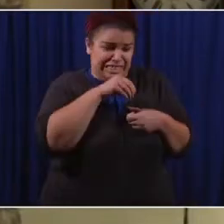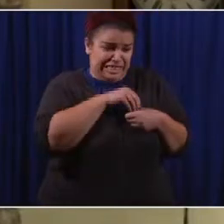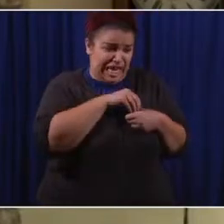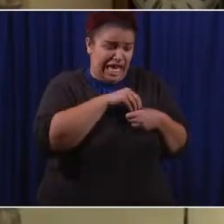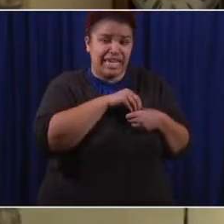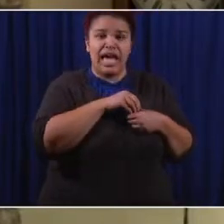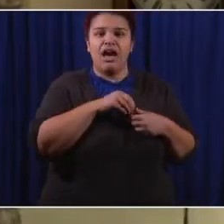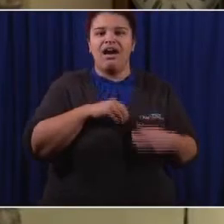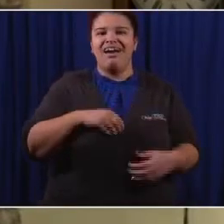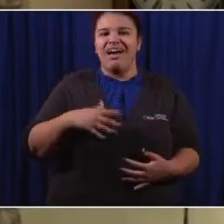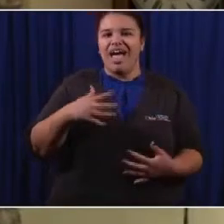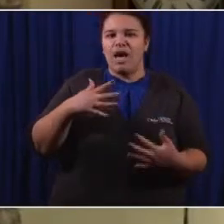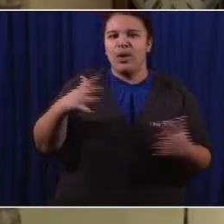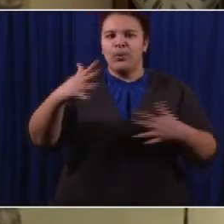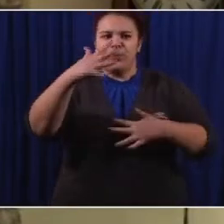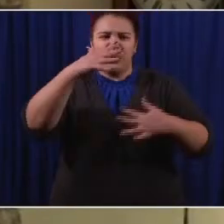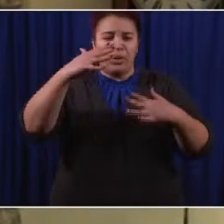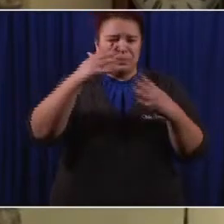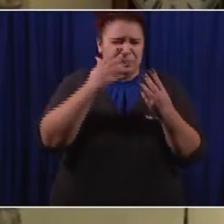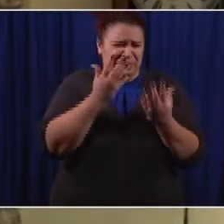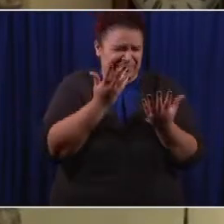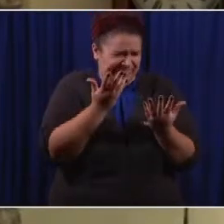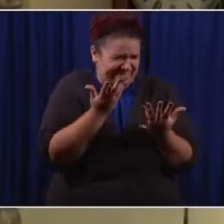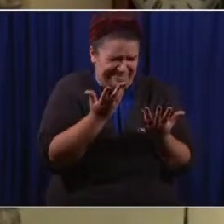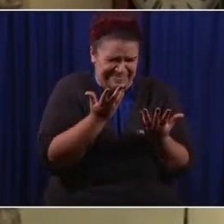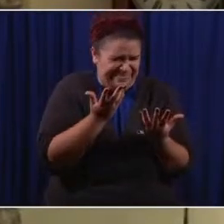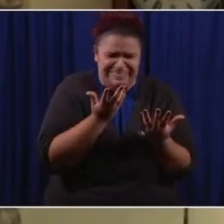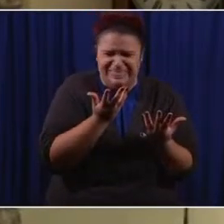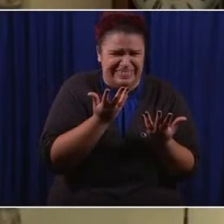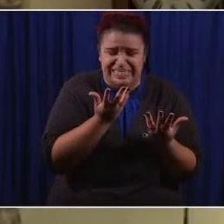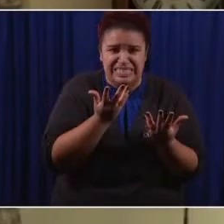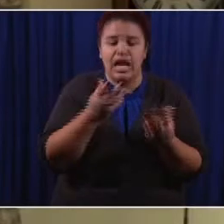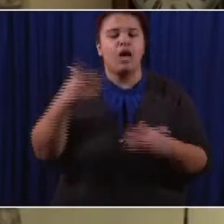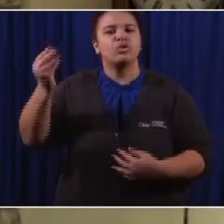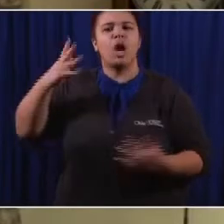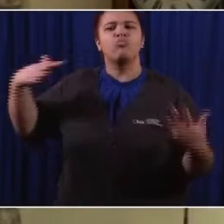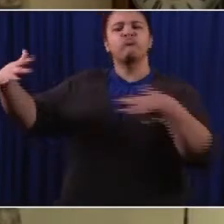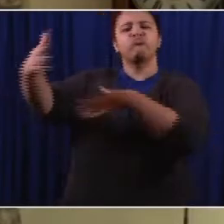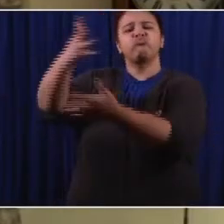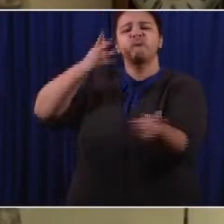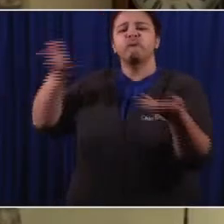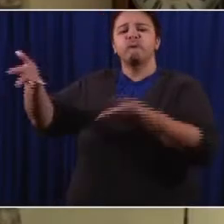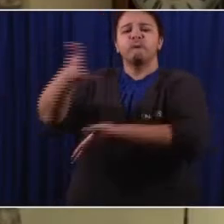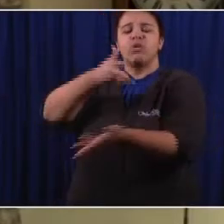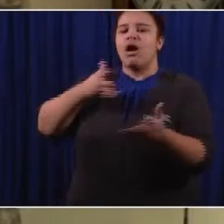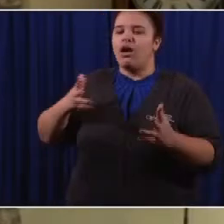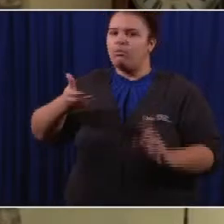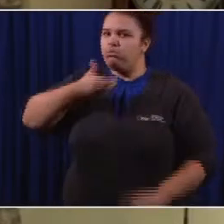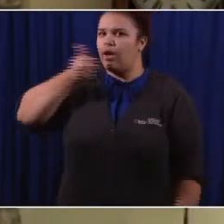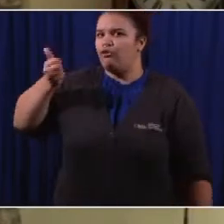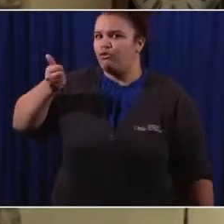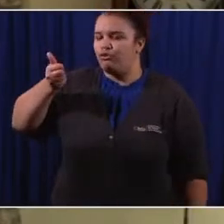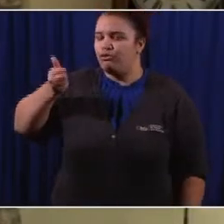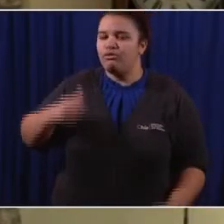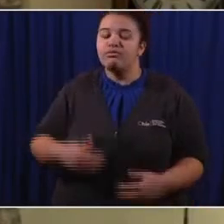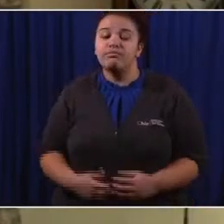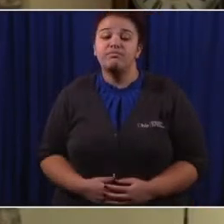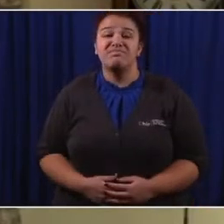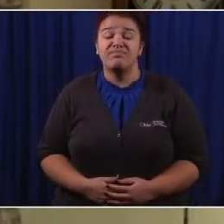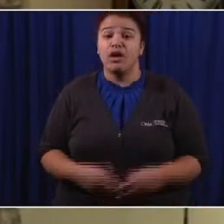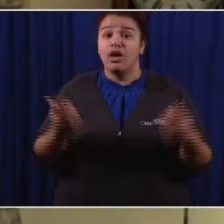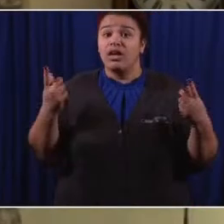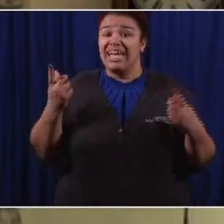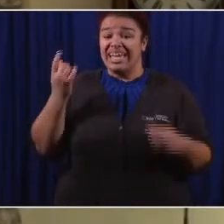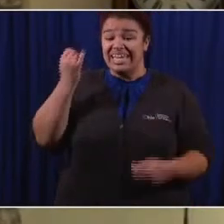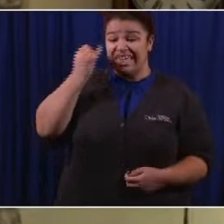all the variables that we talk about, and we just, no matter who's going to have an event, whatever that event is, we